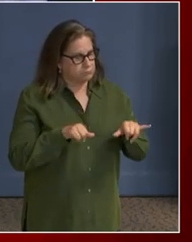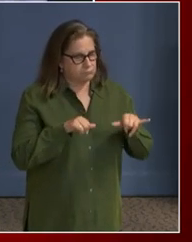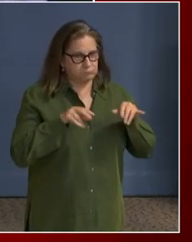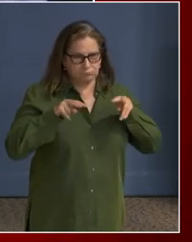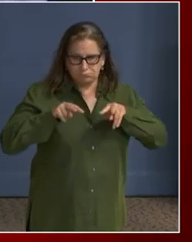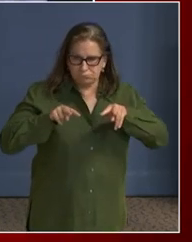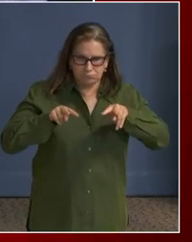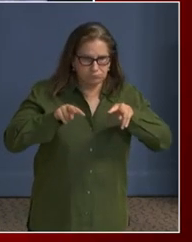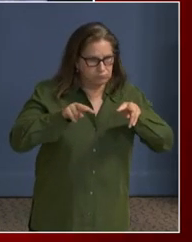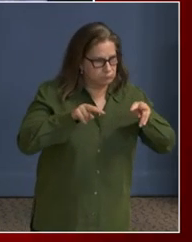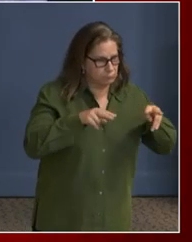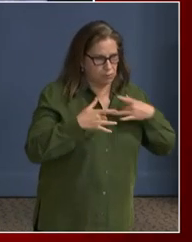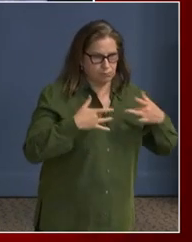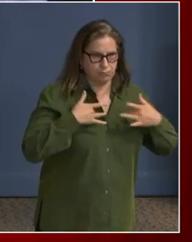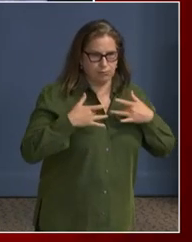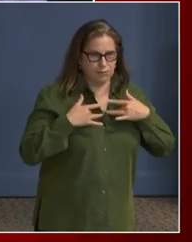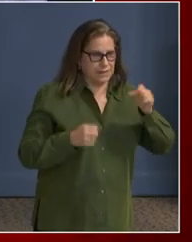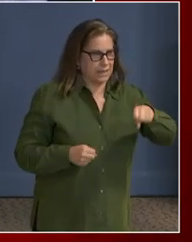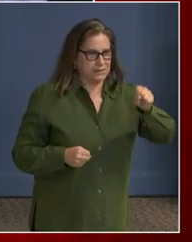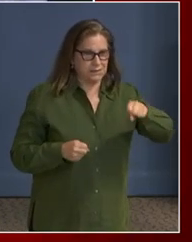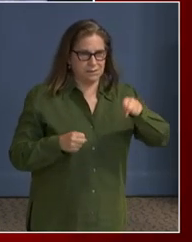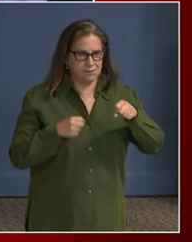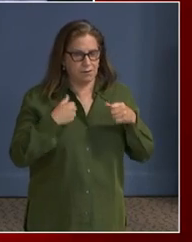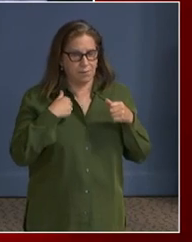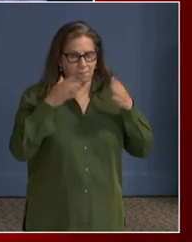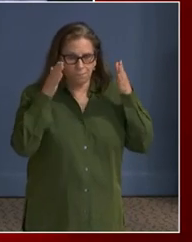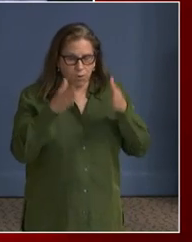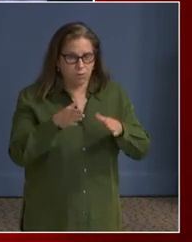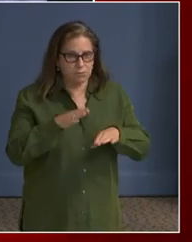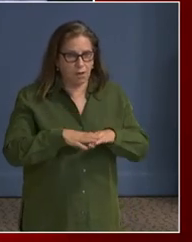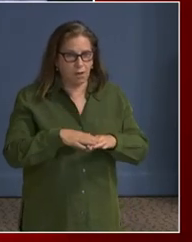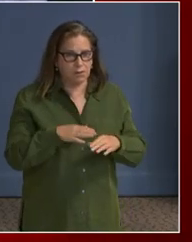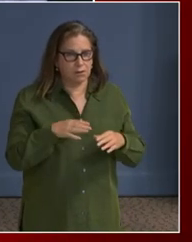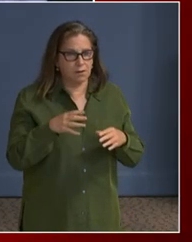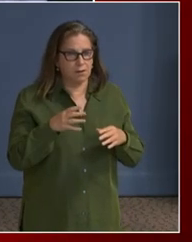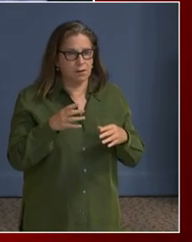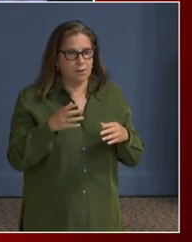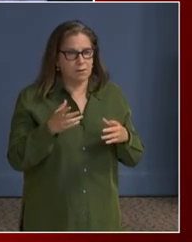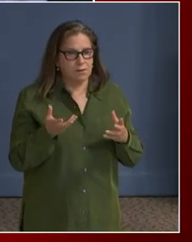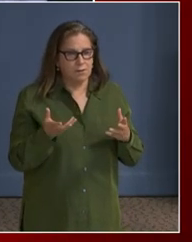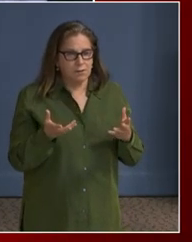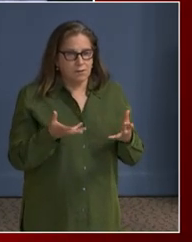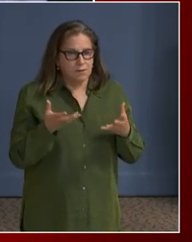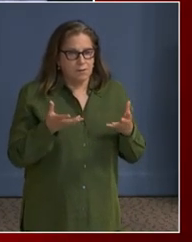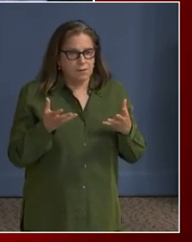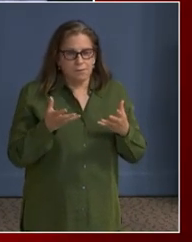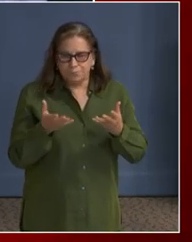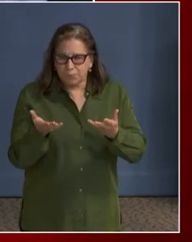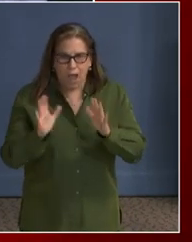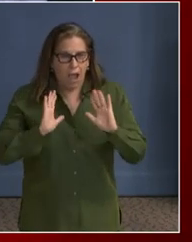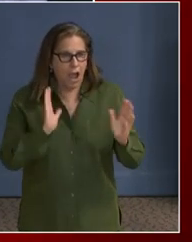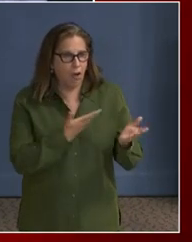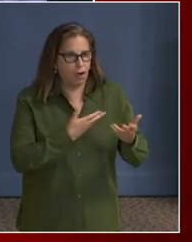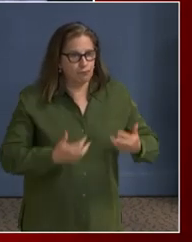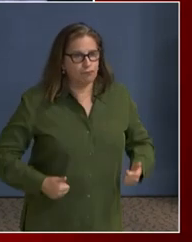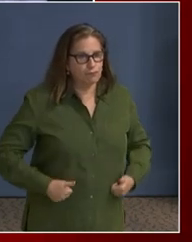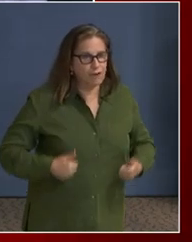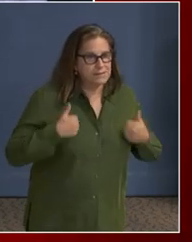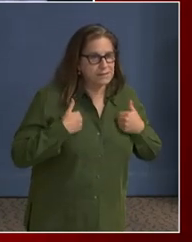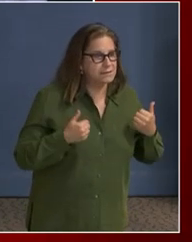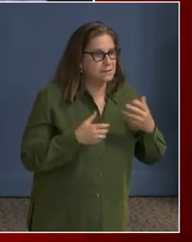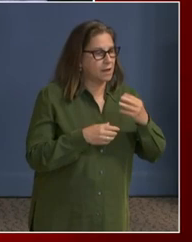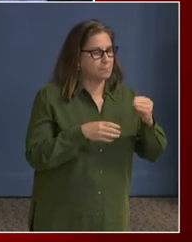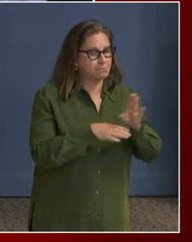remain focused on asking our residents and businesses to do all of the things